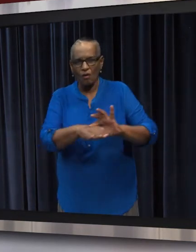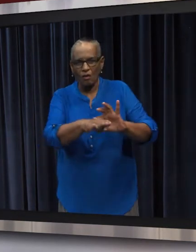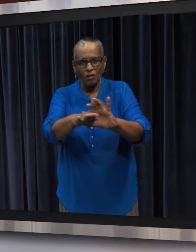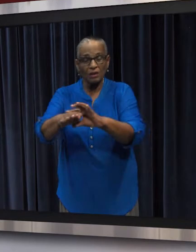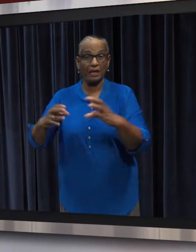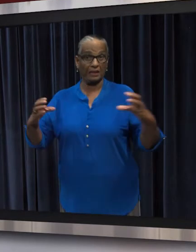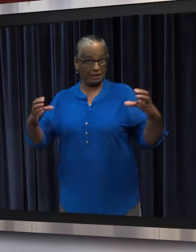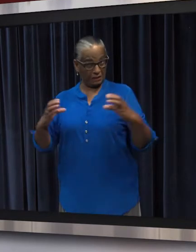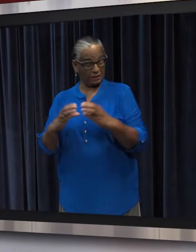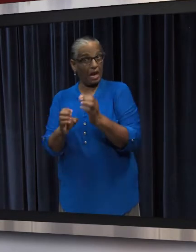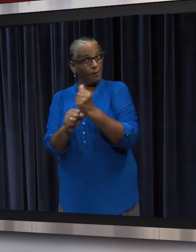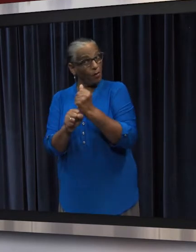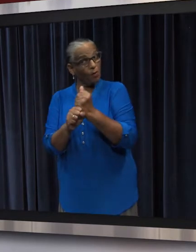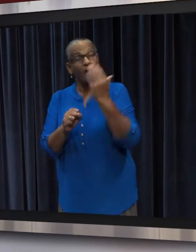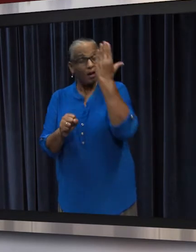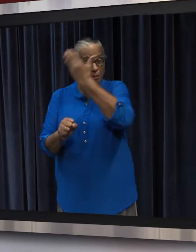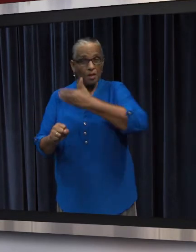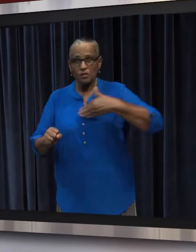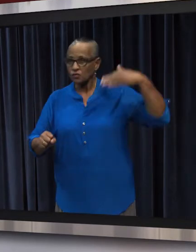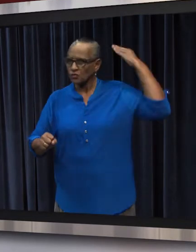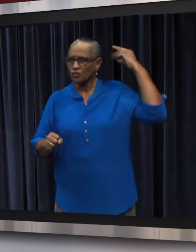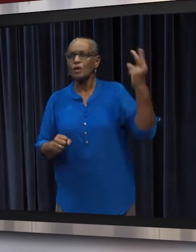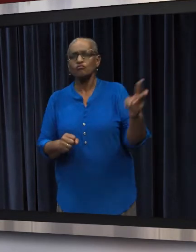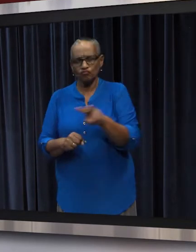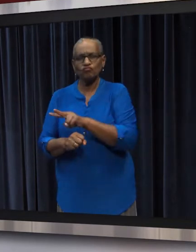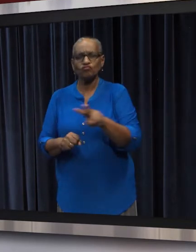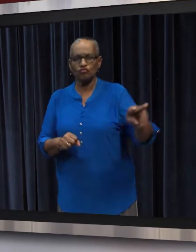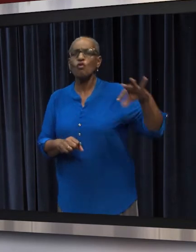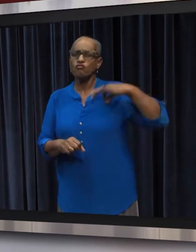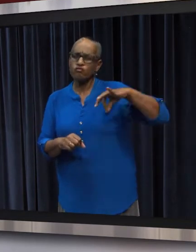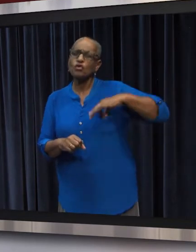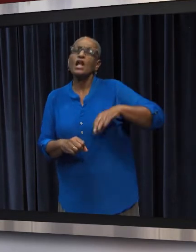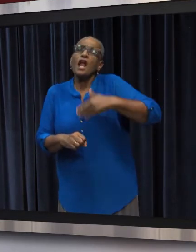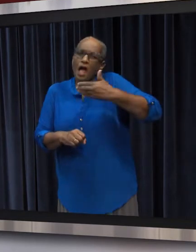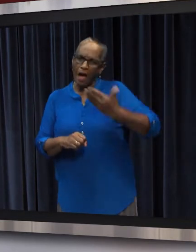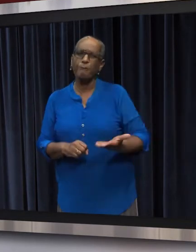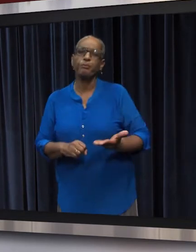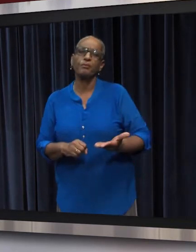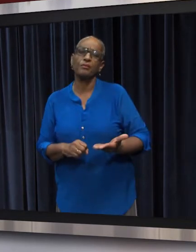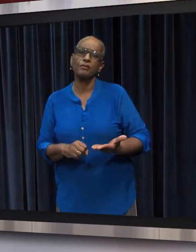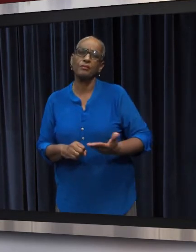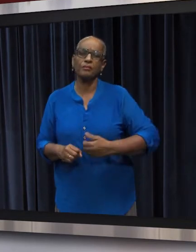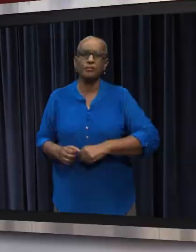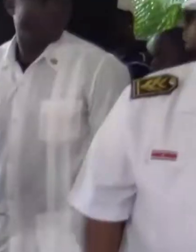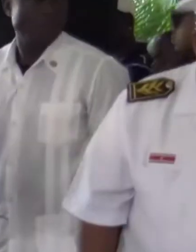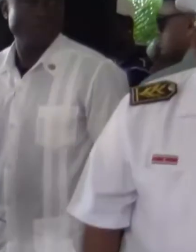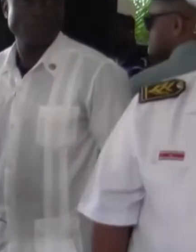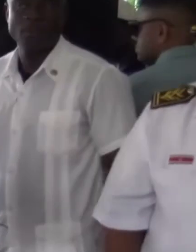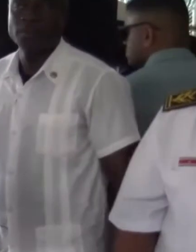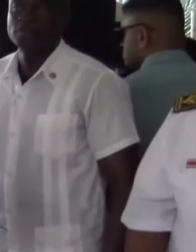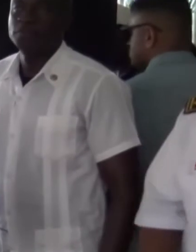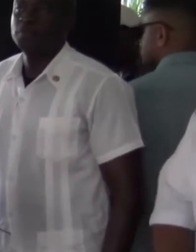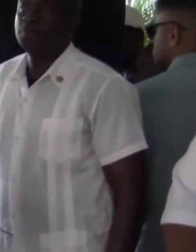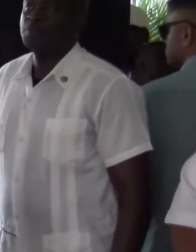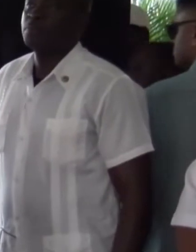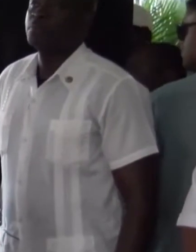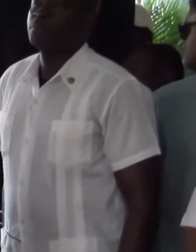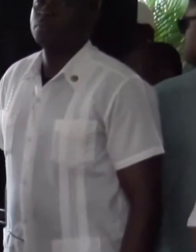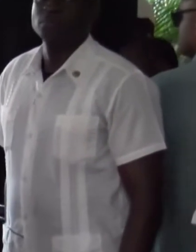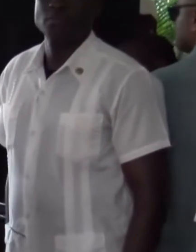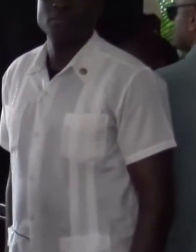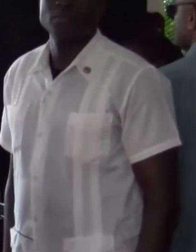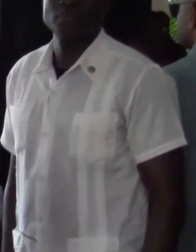after the tour that doing business with Suriname can bring many mutual benefits. We came on the same